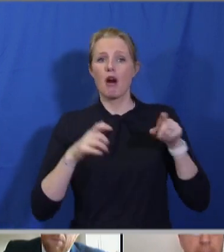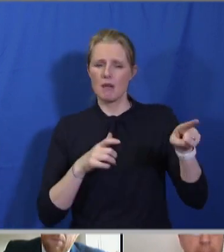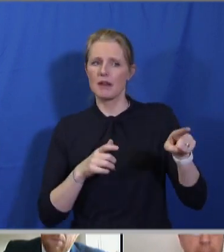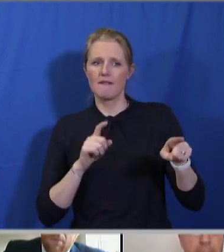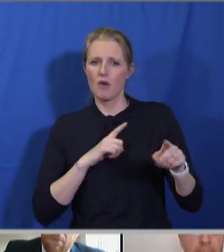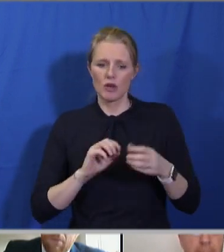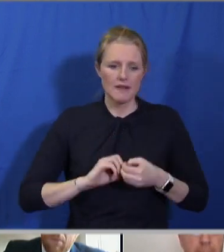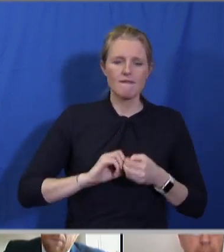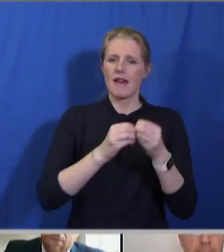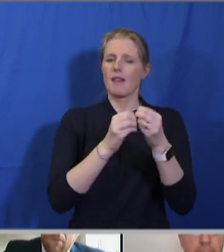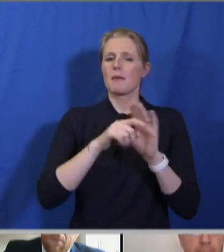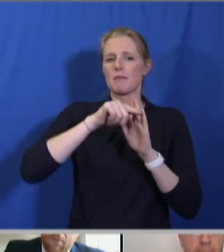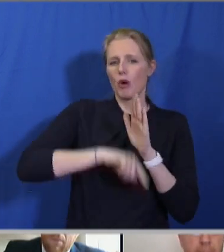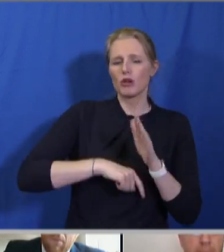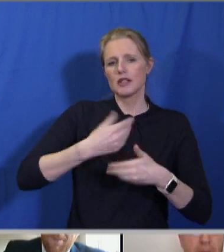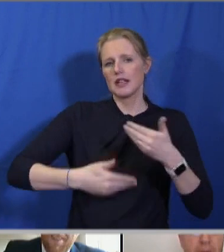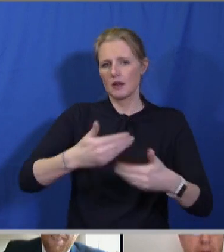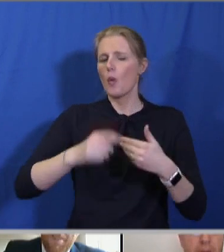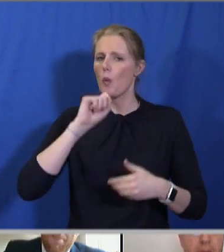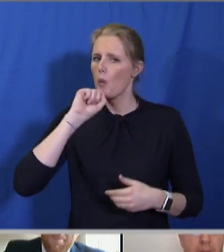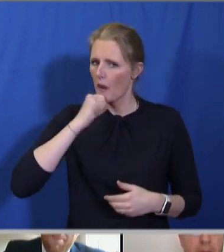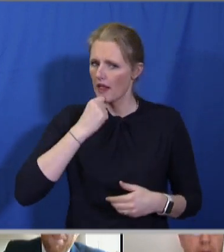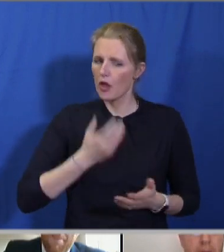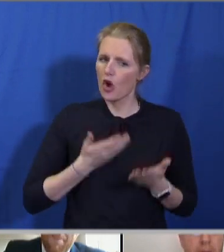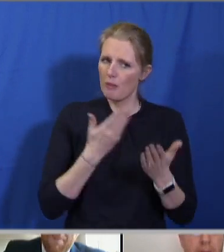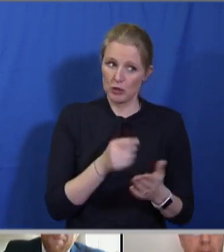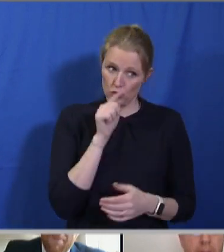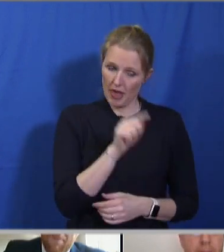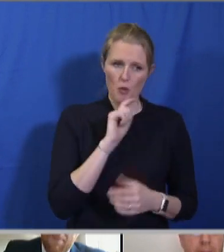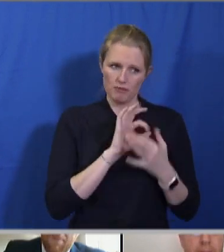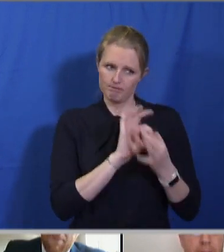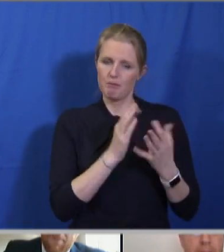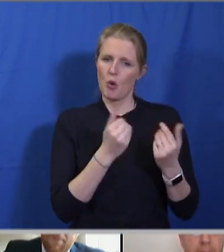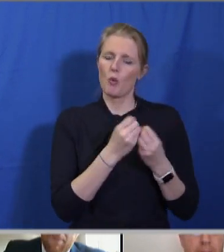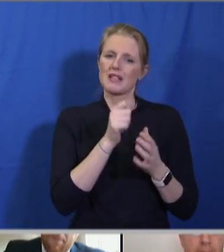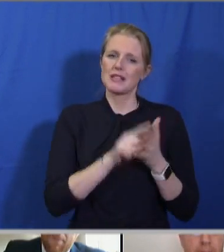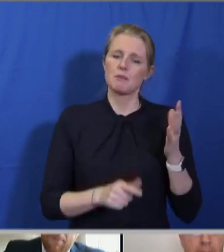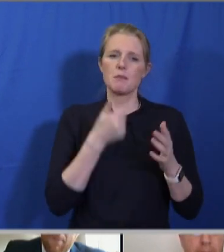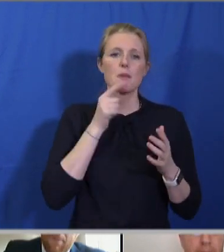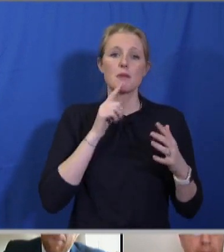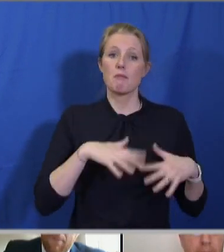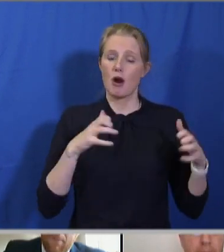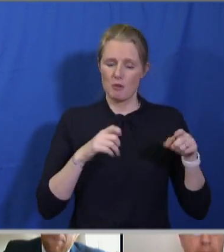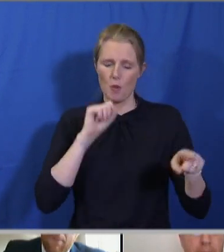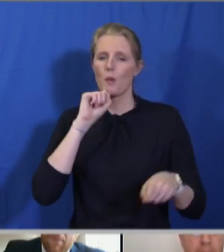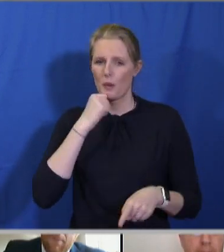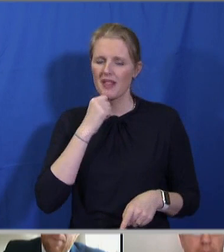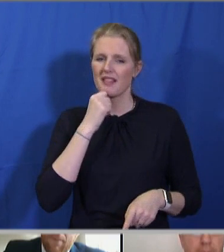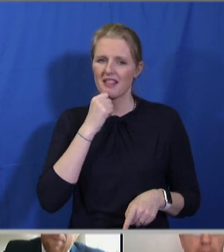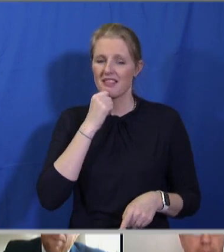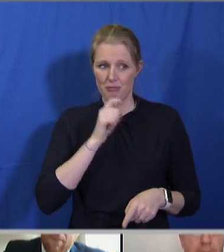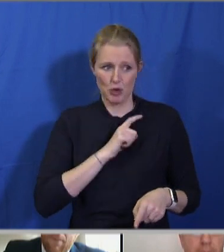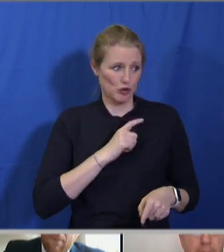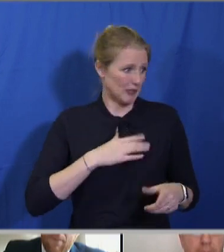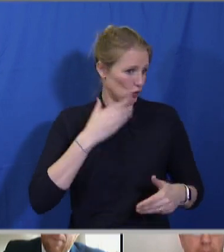forward. And that is a commitment; it's not a consideration. It is something which we will engage more fully with the Disabled People's Parliament as we move things